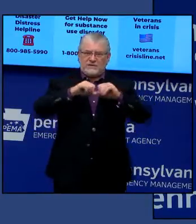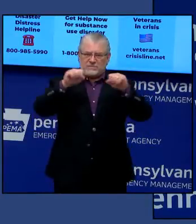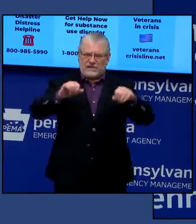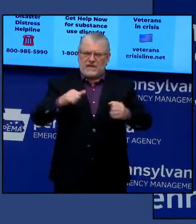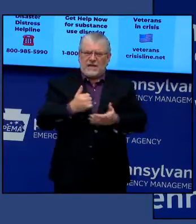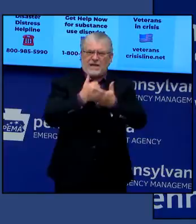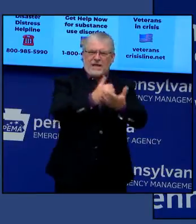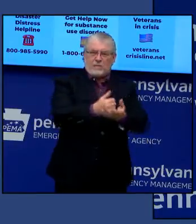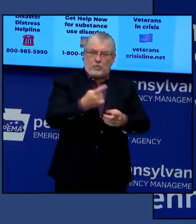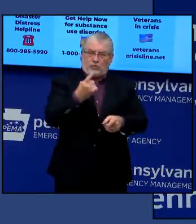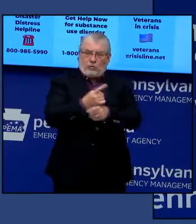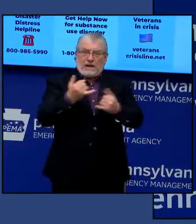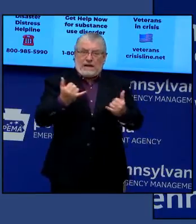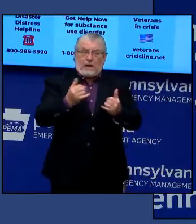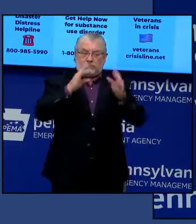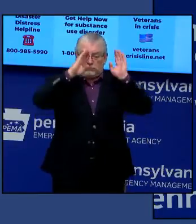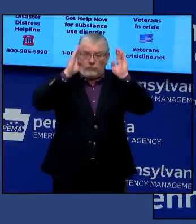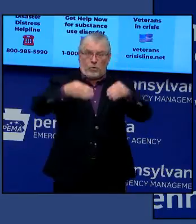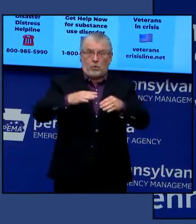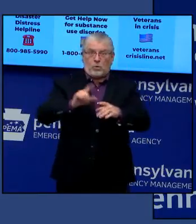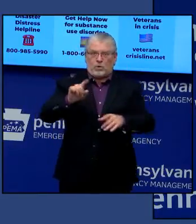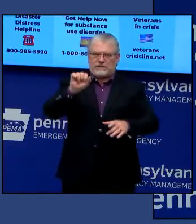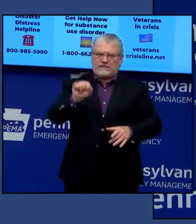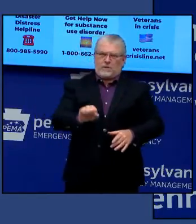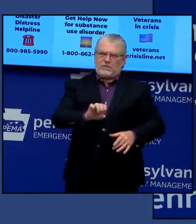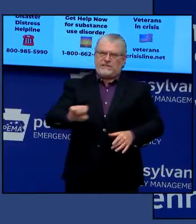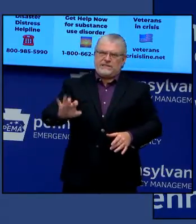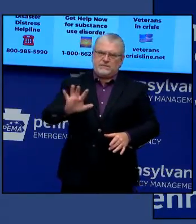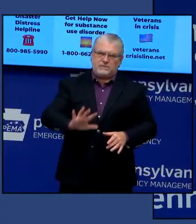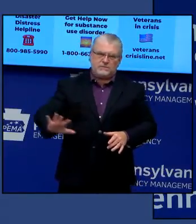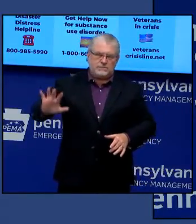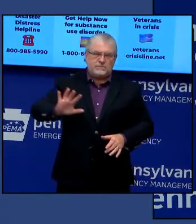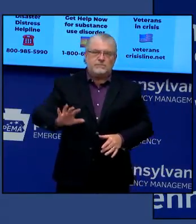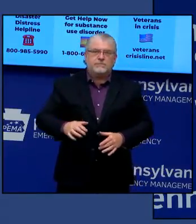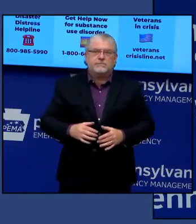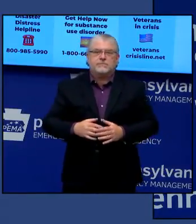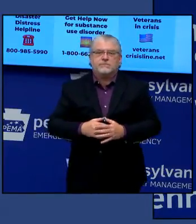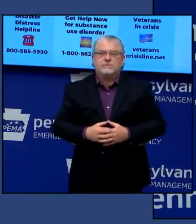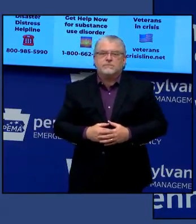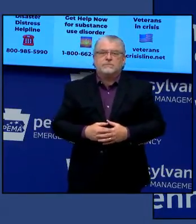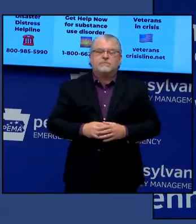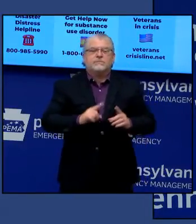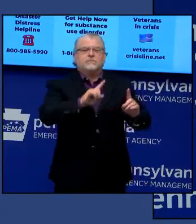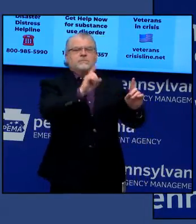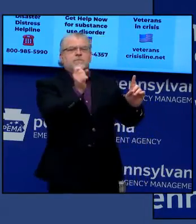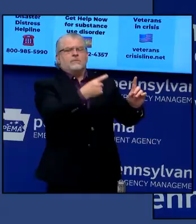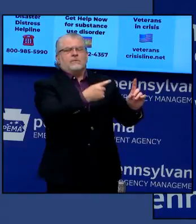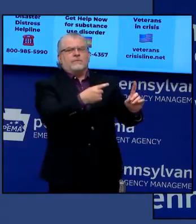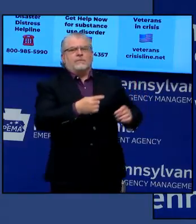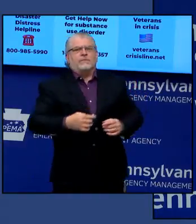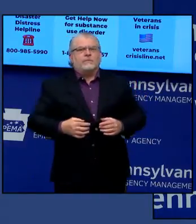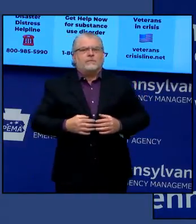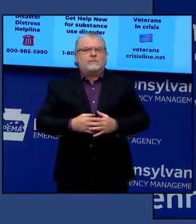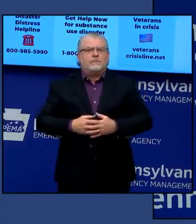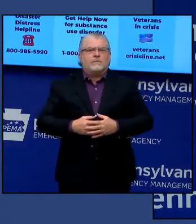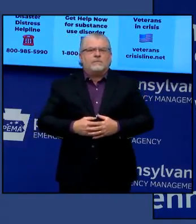in the Southeast. This question from the Beaver County Times is also in relation to the comment from Congressman Lamb. What effect